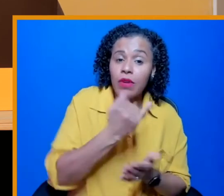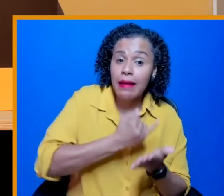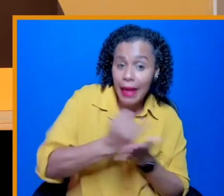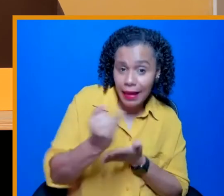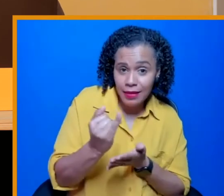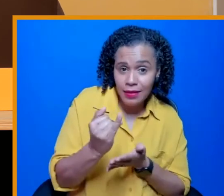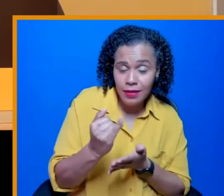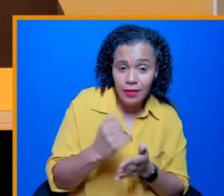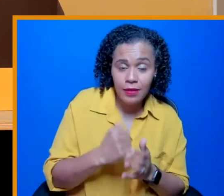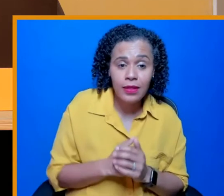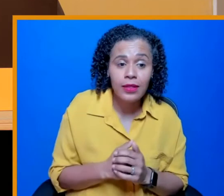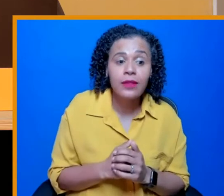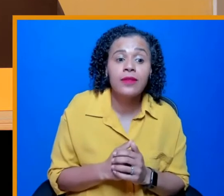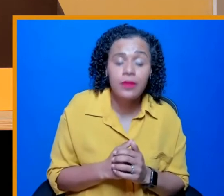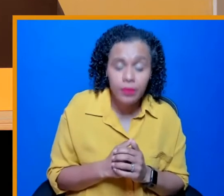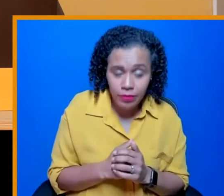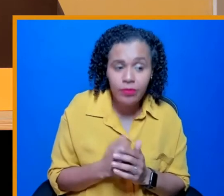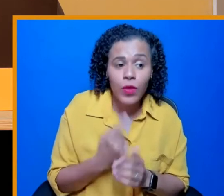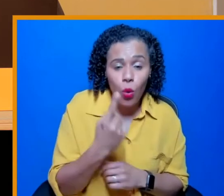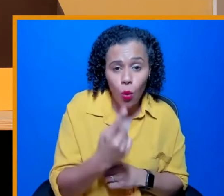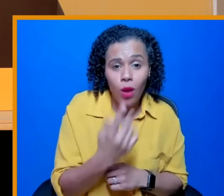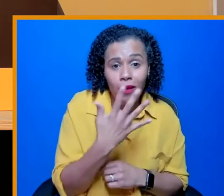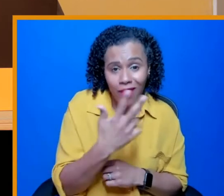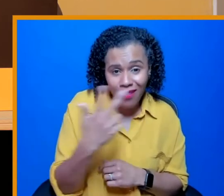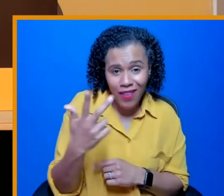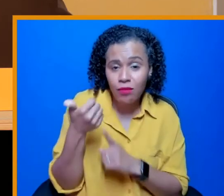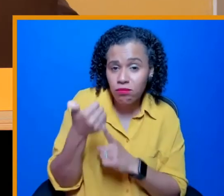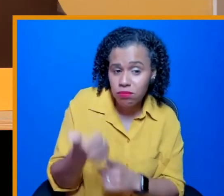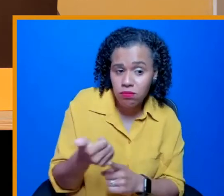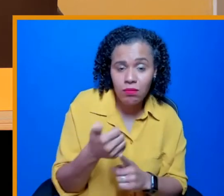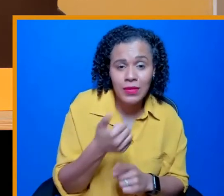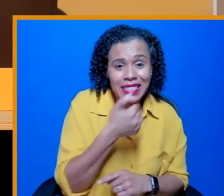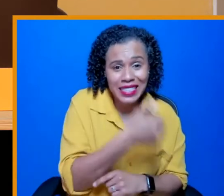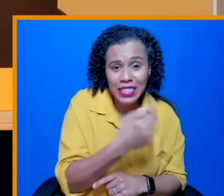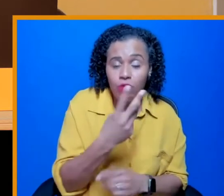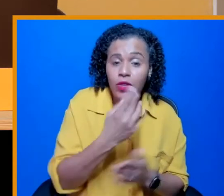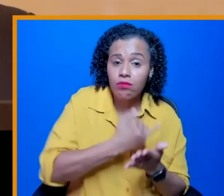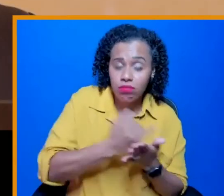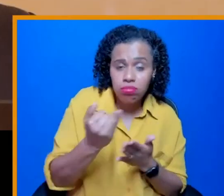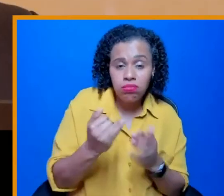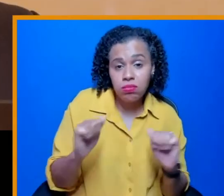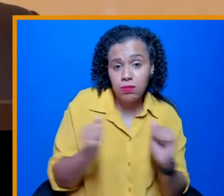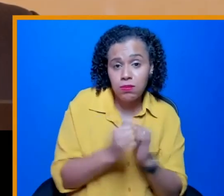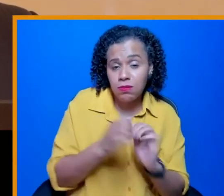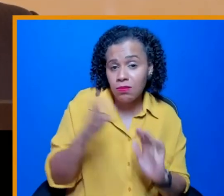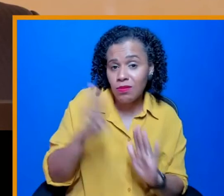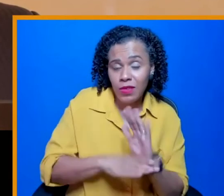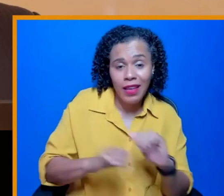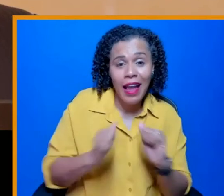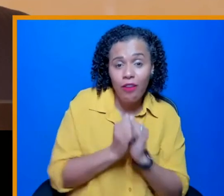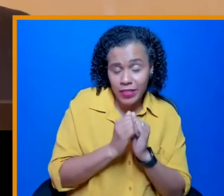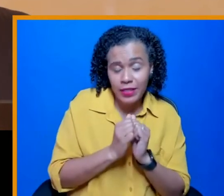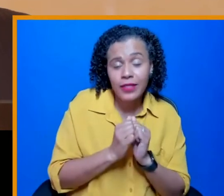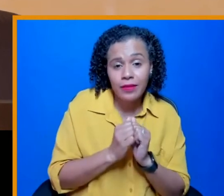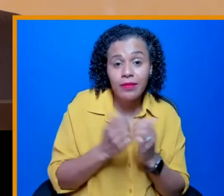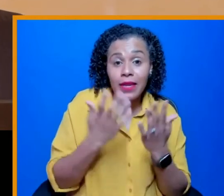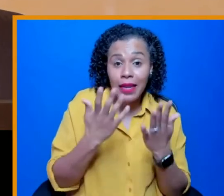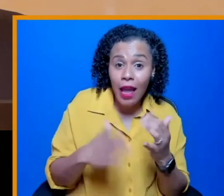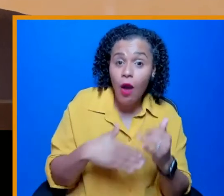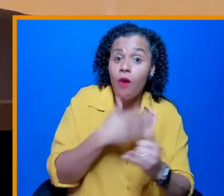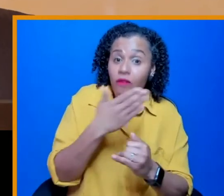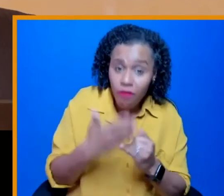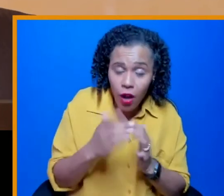against. So 158 for, 63 against, Amendment 3 is carried. We'll now move to the final vote in this